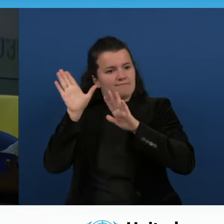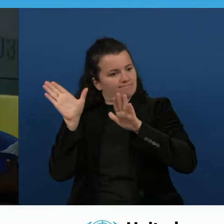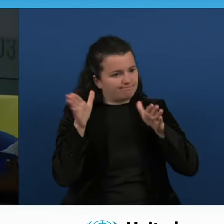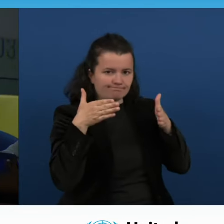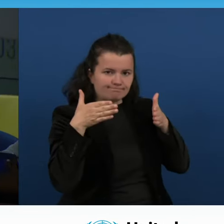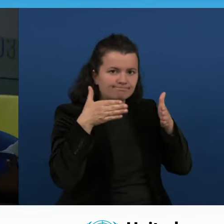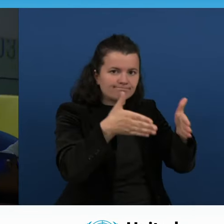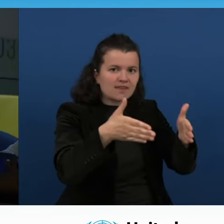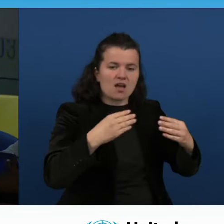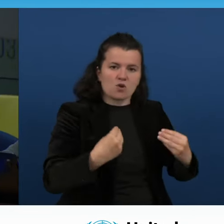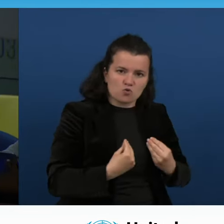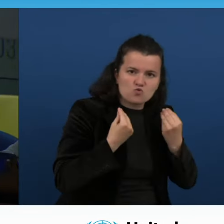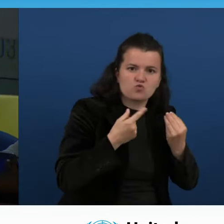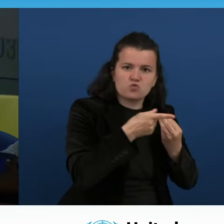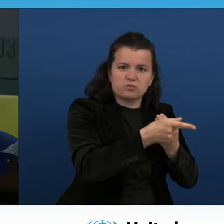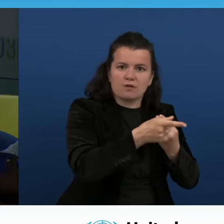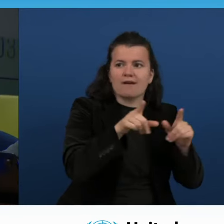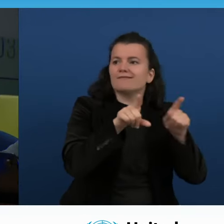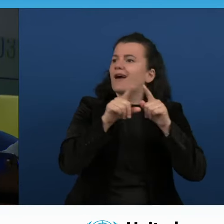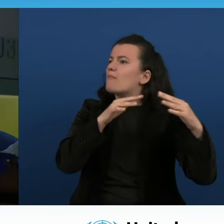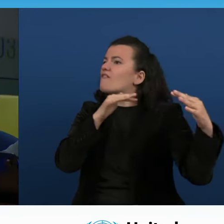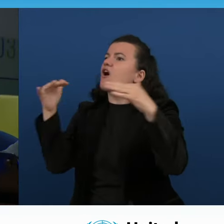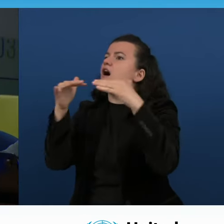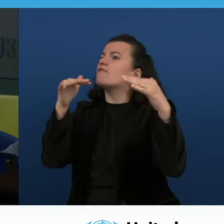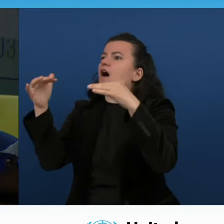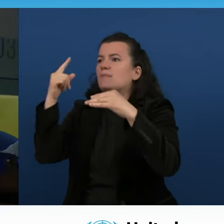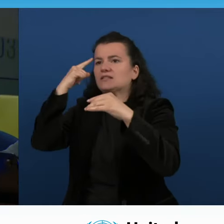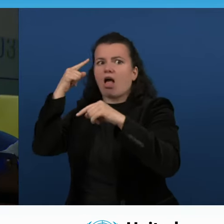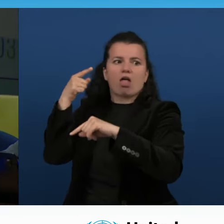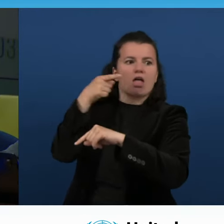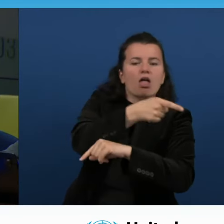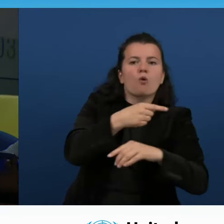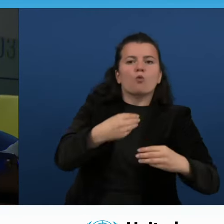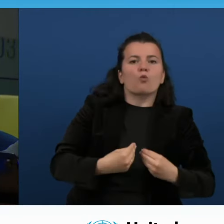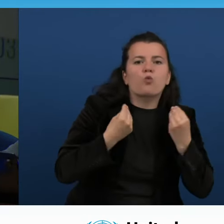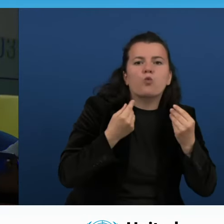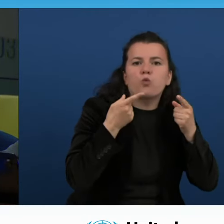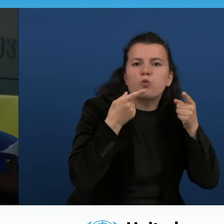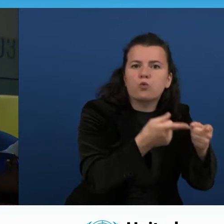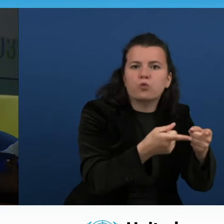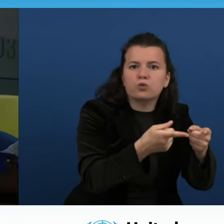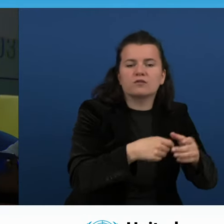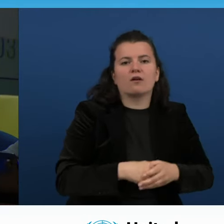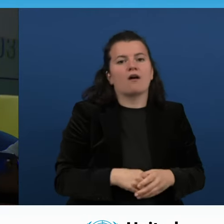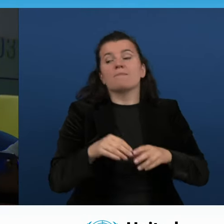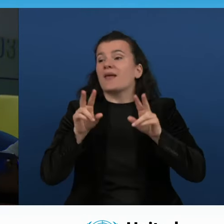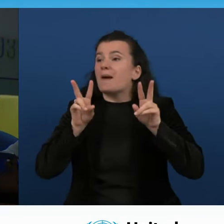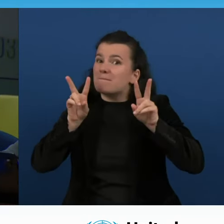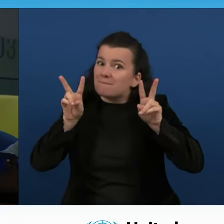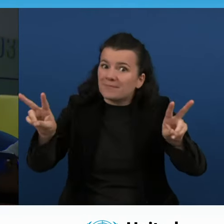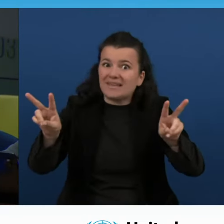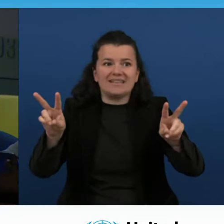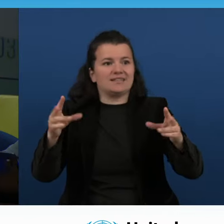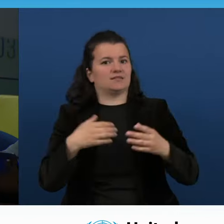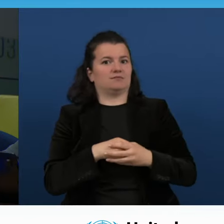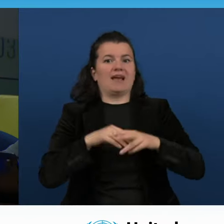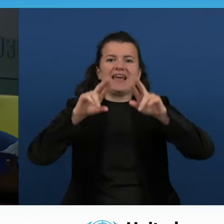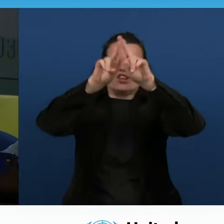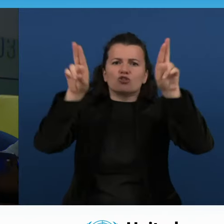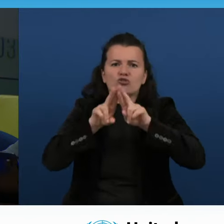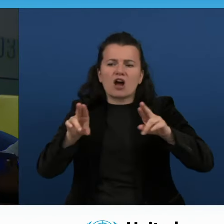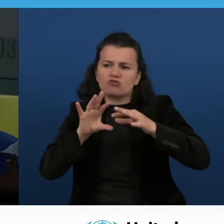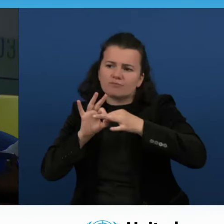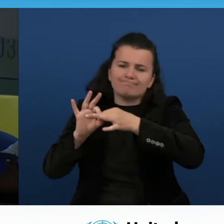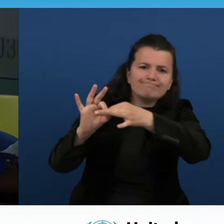mutual respect and understanding among peoples, could contribute to improve international relations and to strengthen peace and